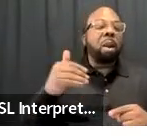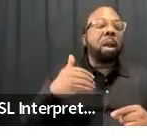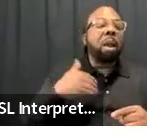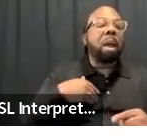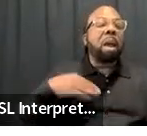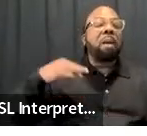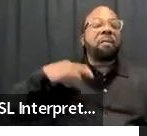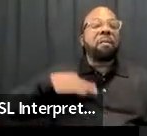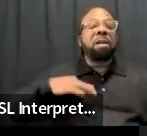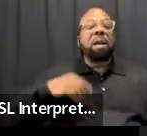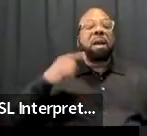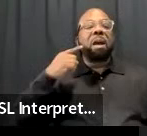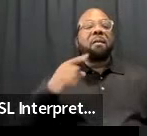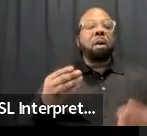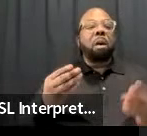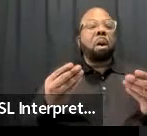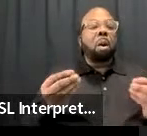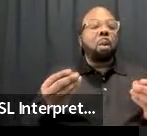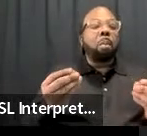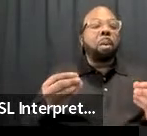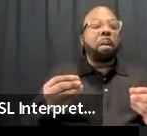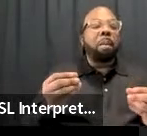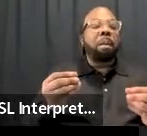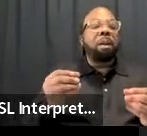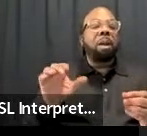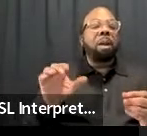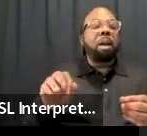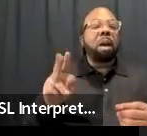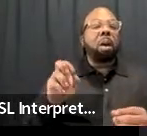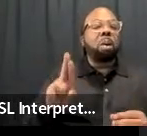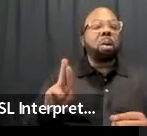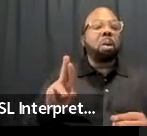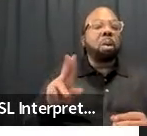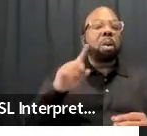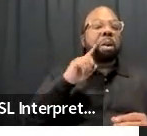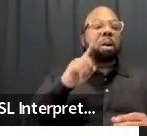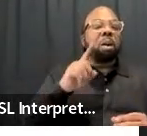owners of older buildings to upgrade their buildings?